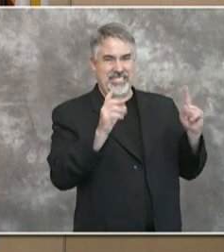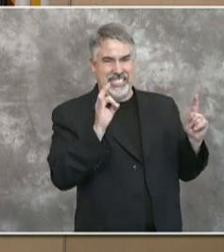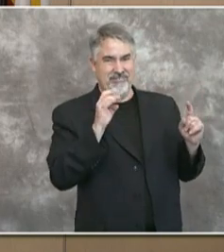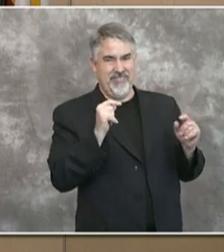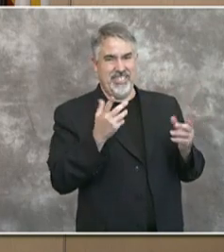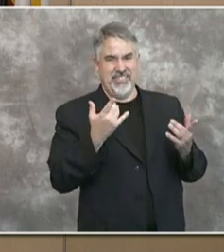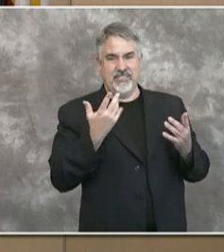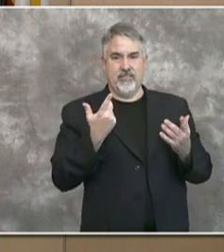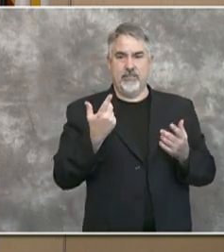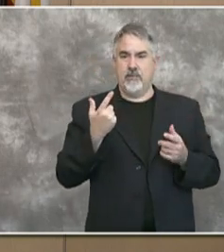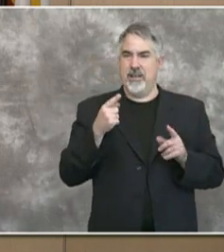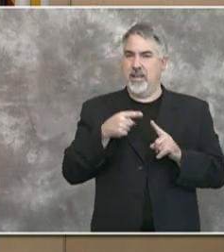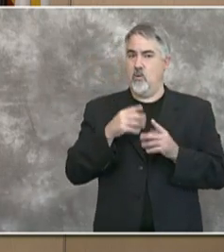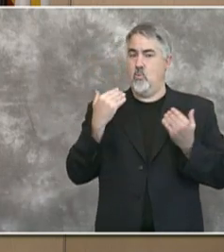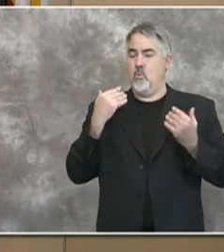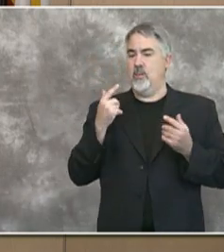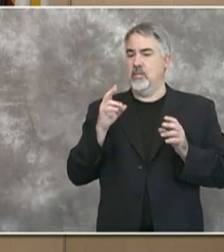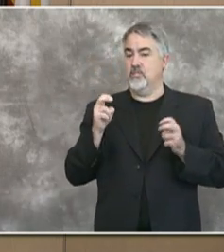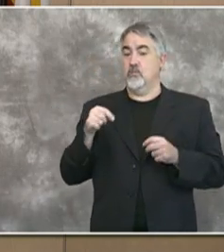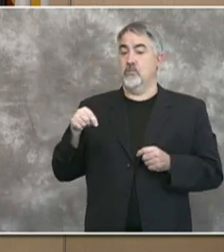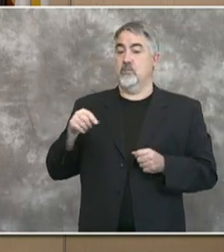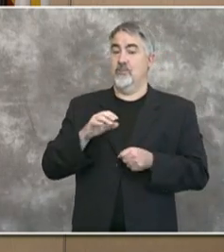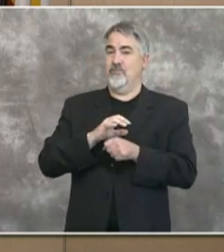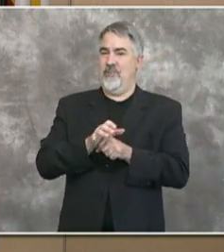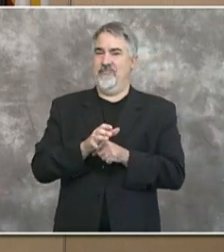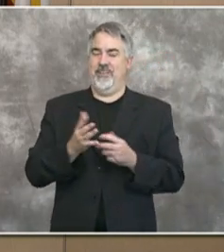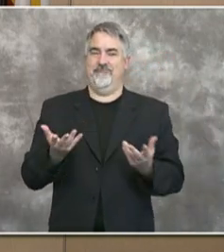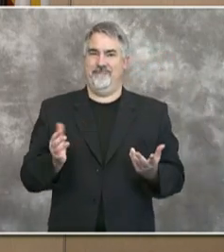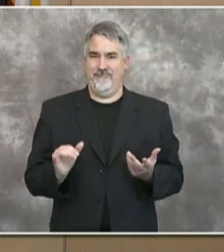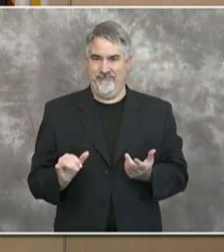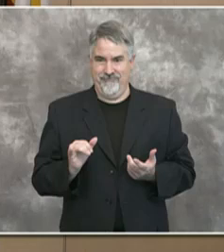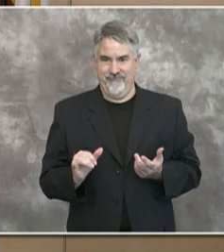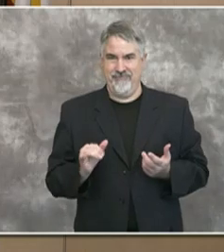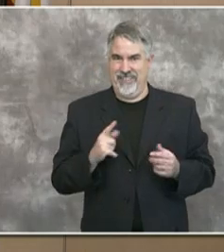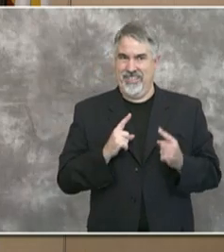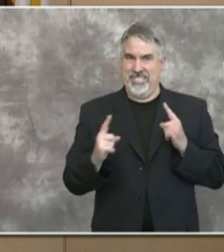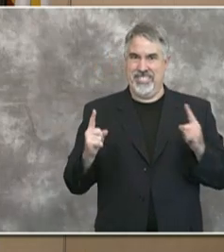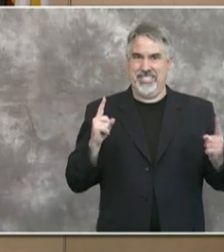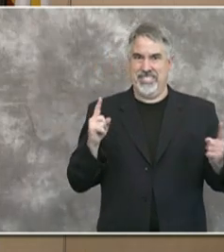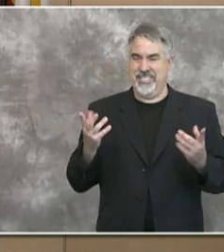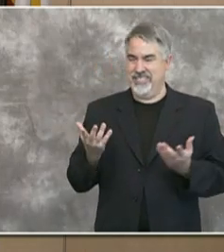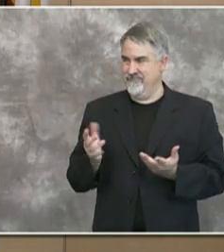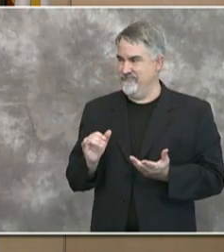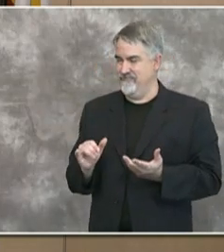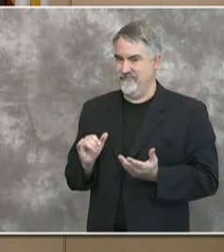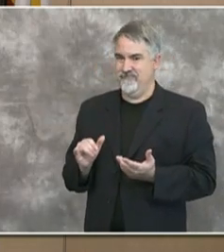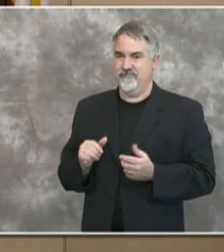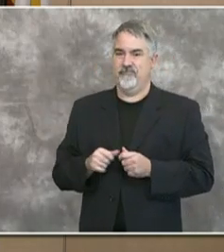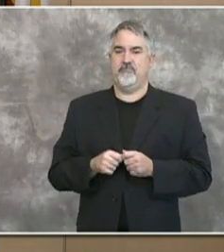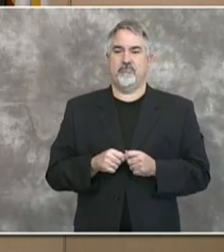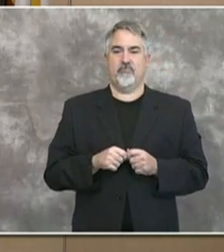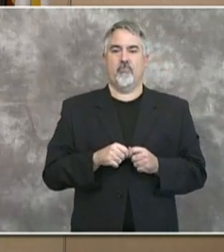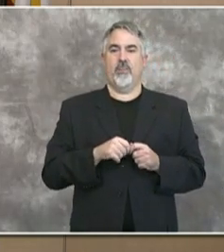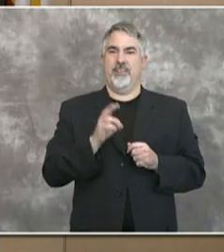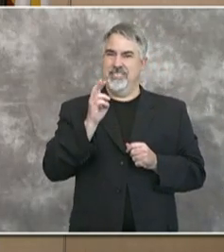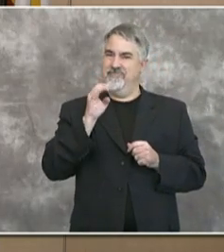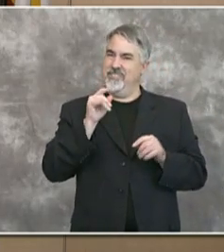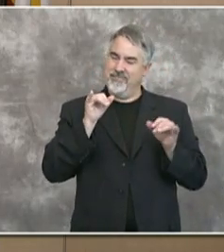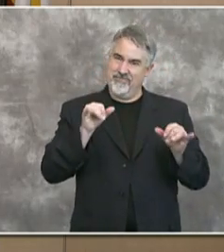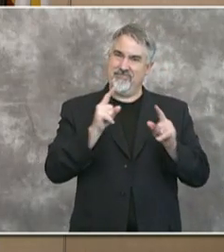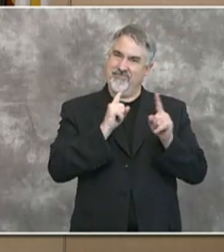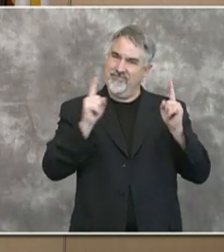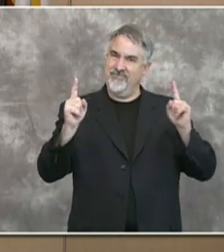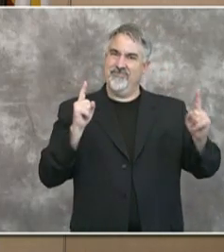in place, we would have to social distance individuals, maintaining the 6 feet